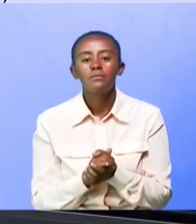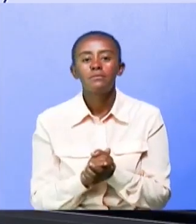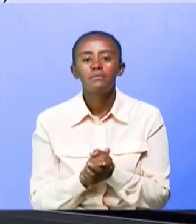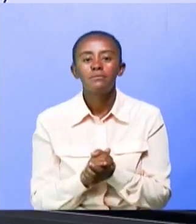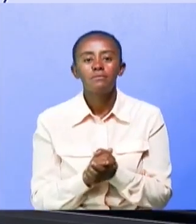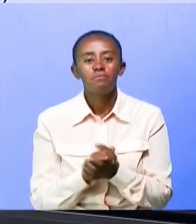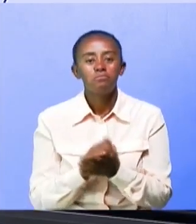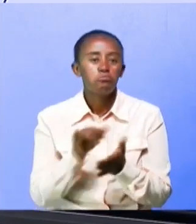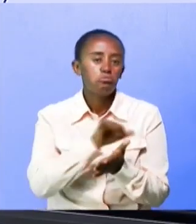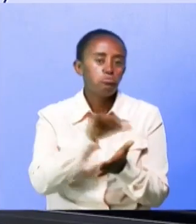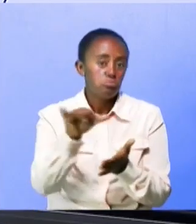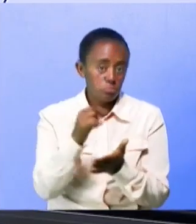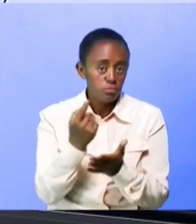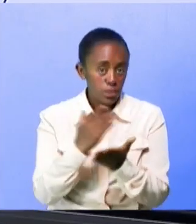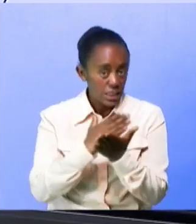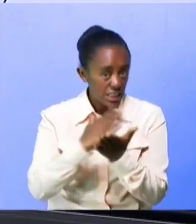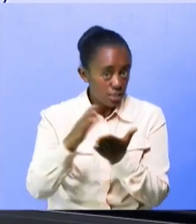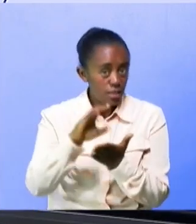etc.